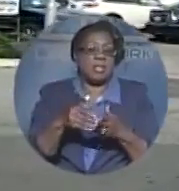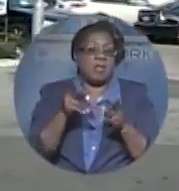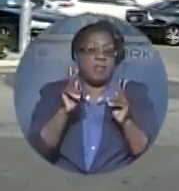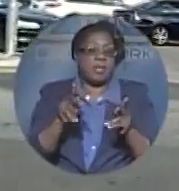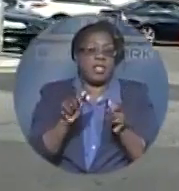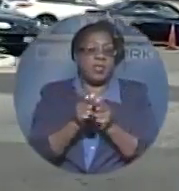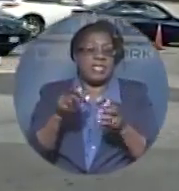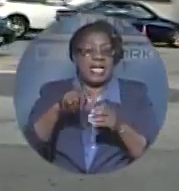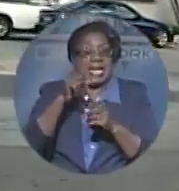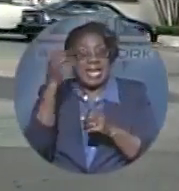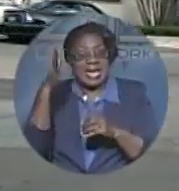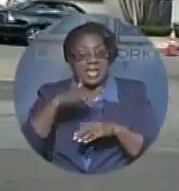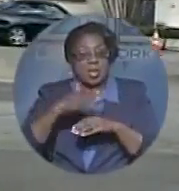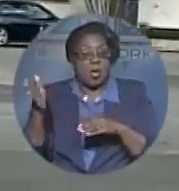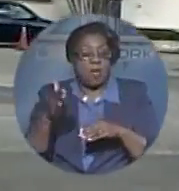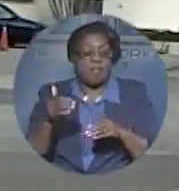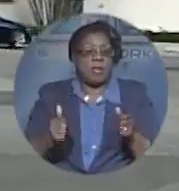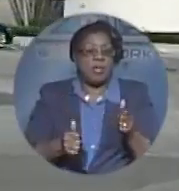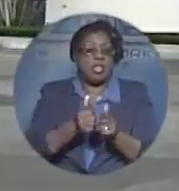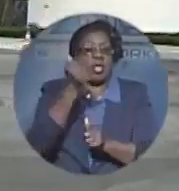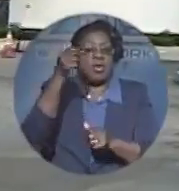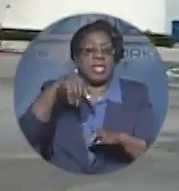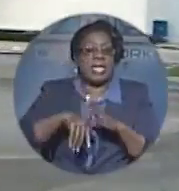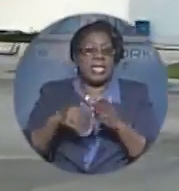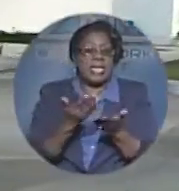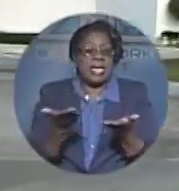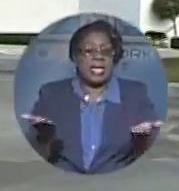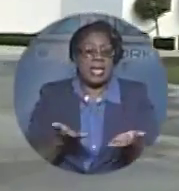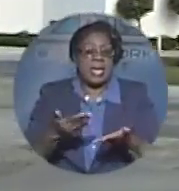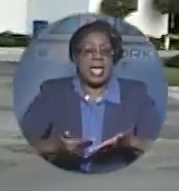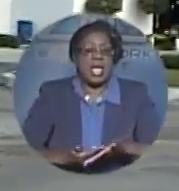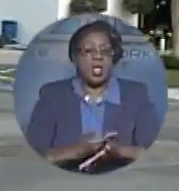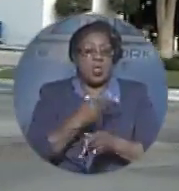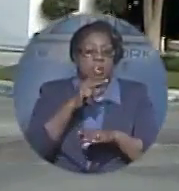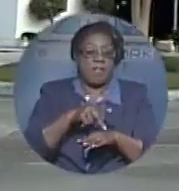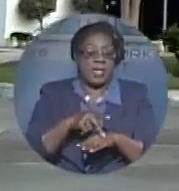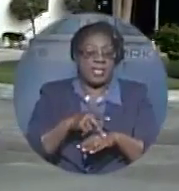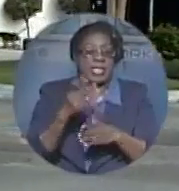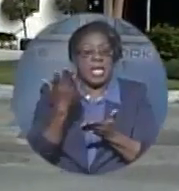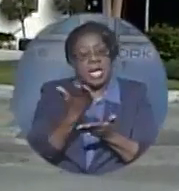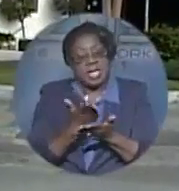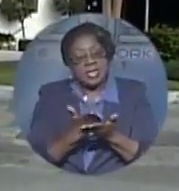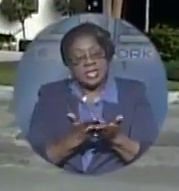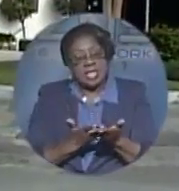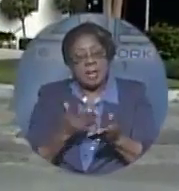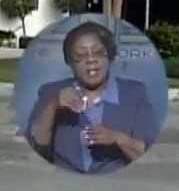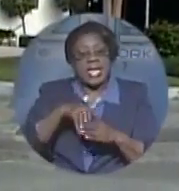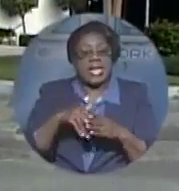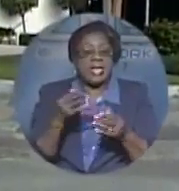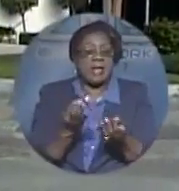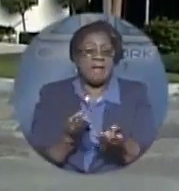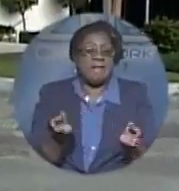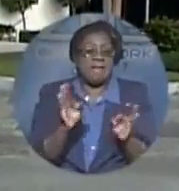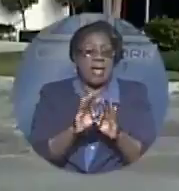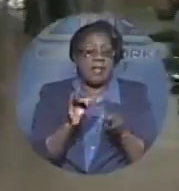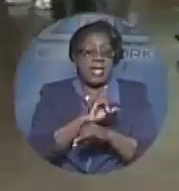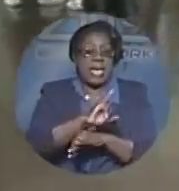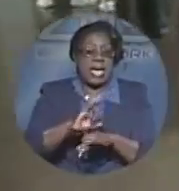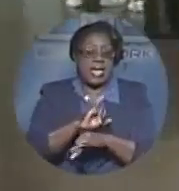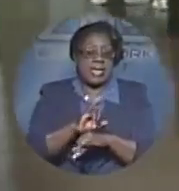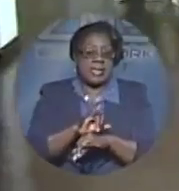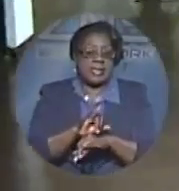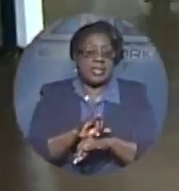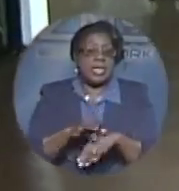customers, the majority are New Providence users, with the remainder throughout the Family Islands. A lot of customers may come in and see a long line, but